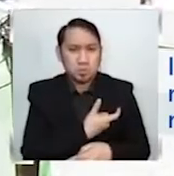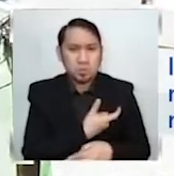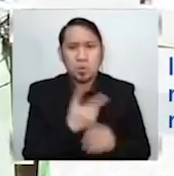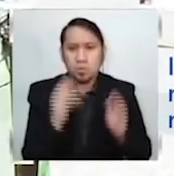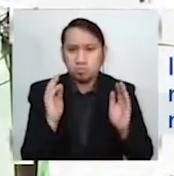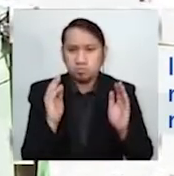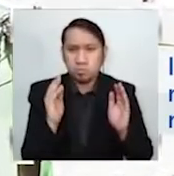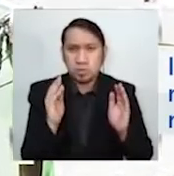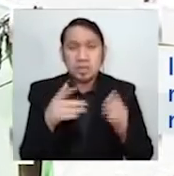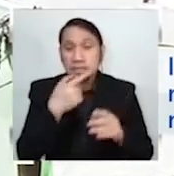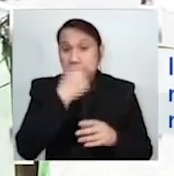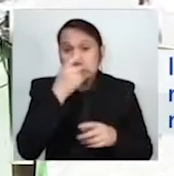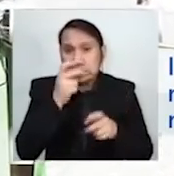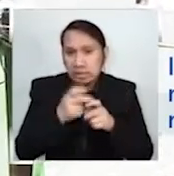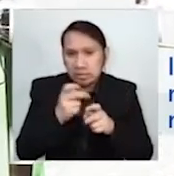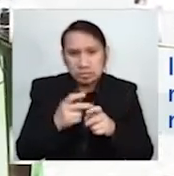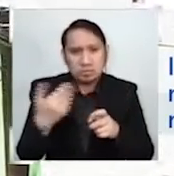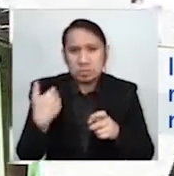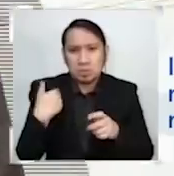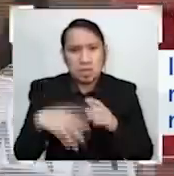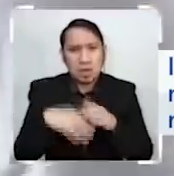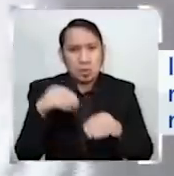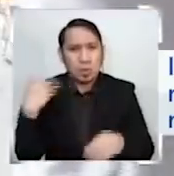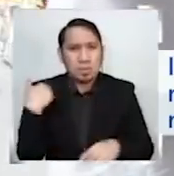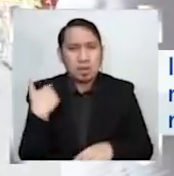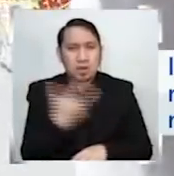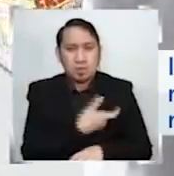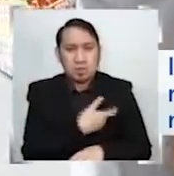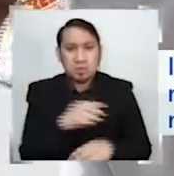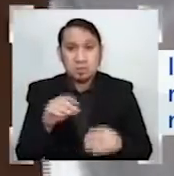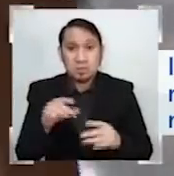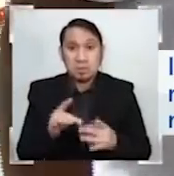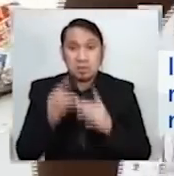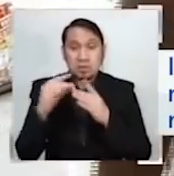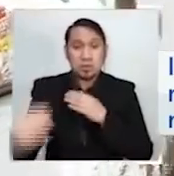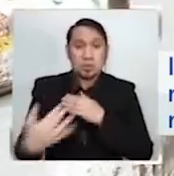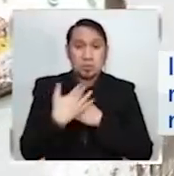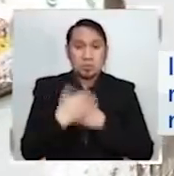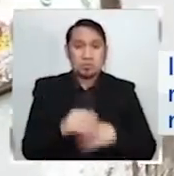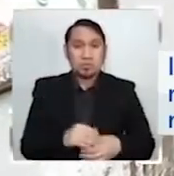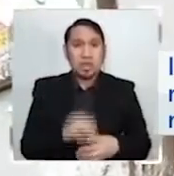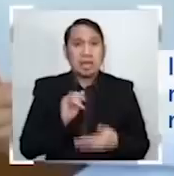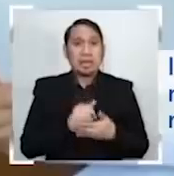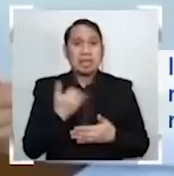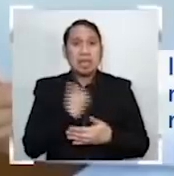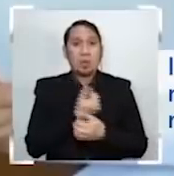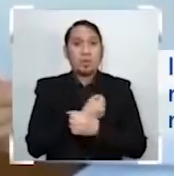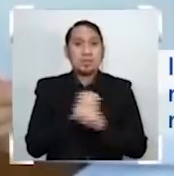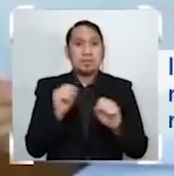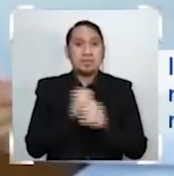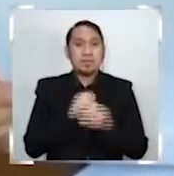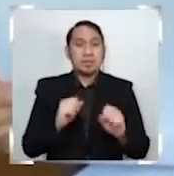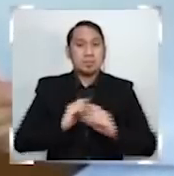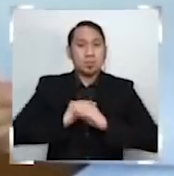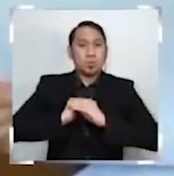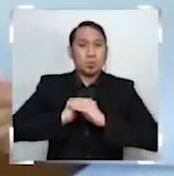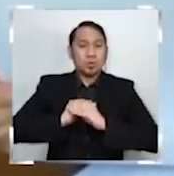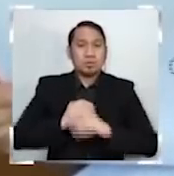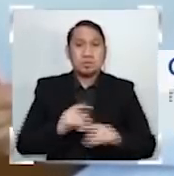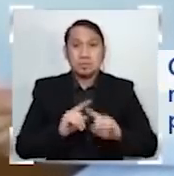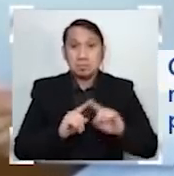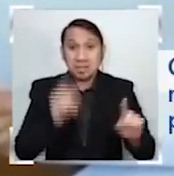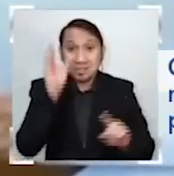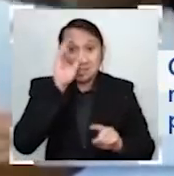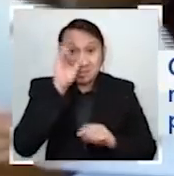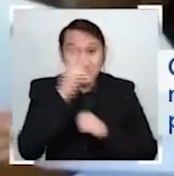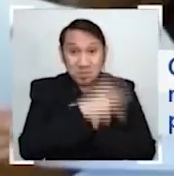mahirap din po kasi lumabas na hindi pa vaccinated lalo na pagka na-infect ka. Precaution din natin o sa sarili natin. Pero sa Cebu Province,